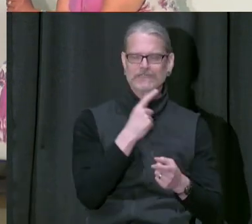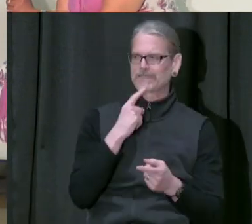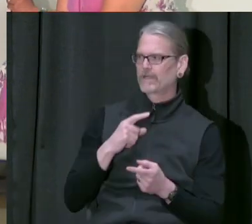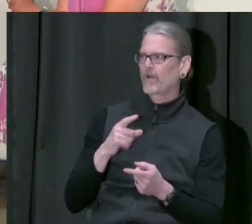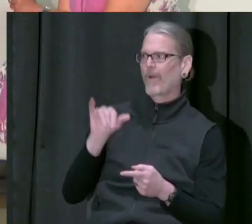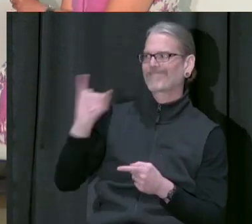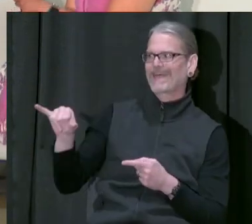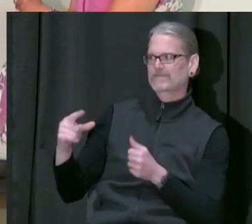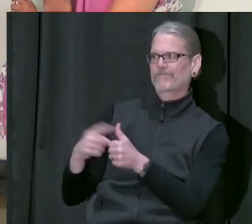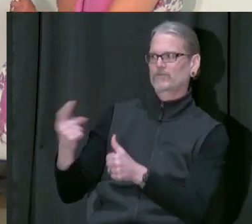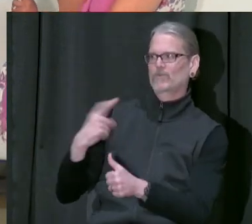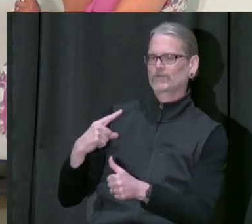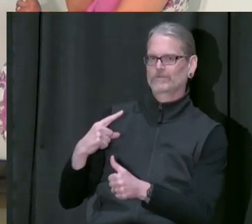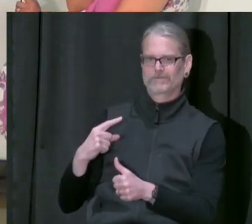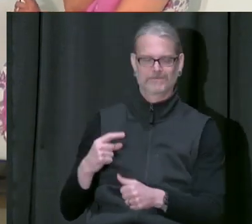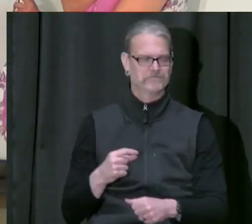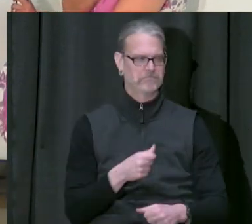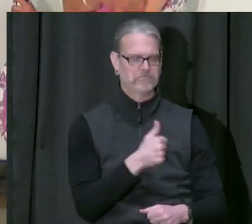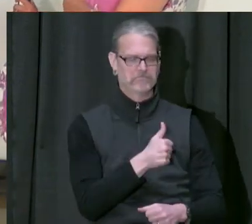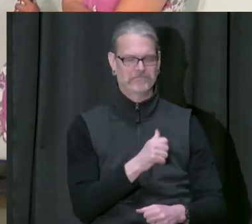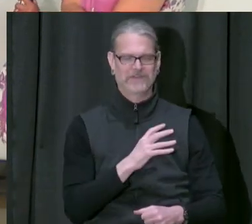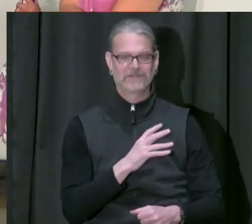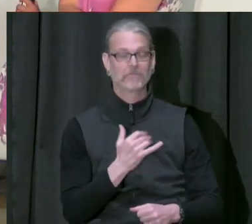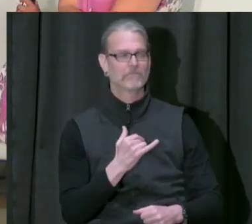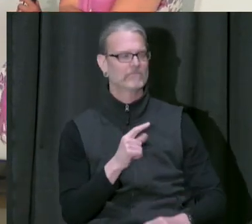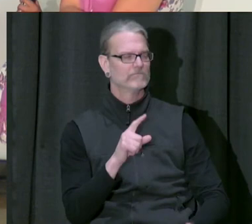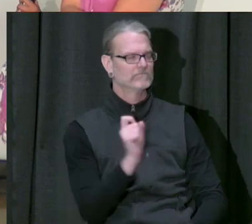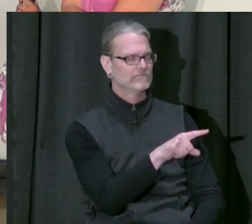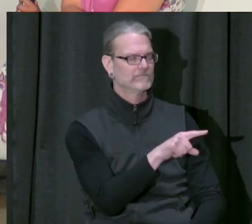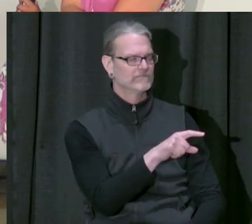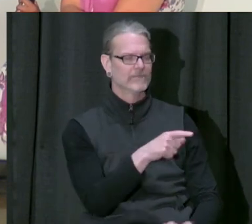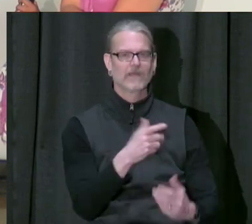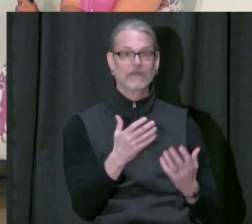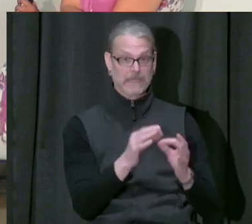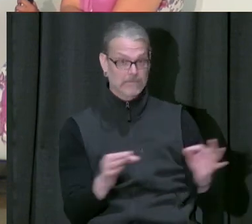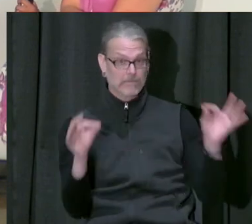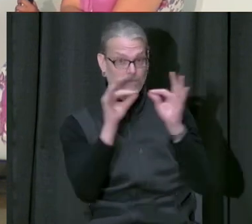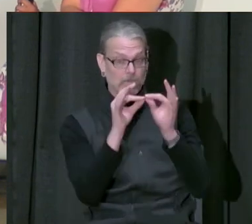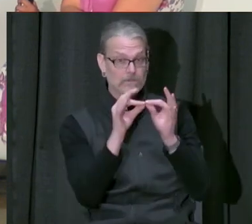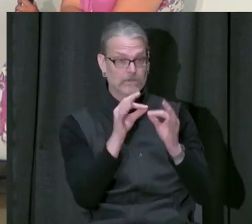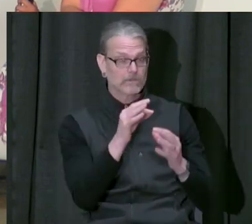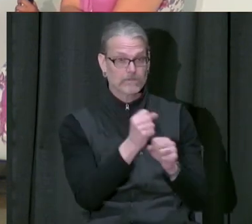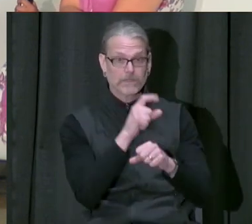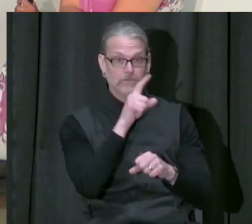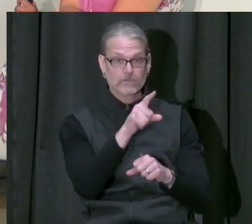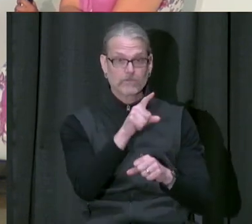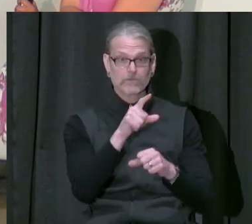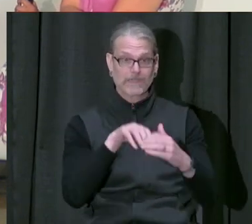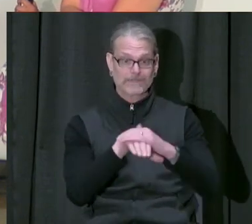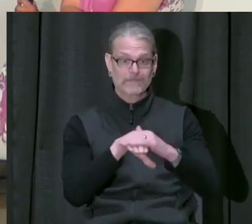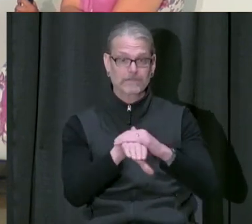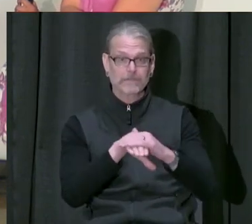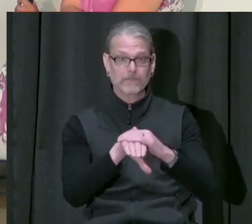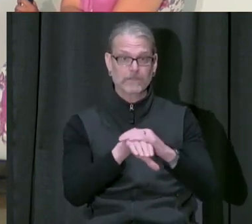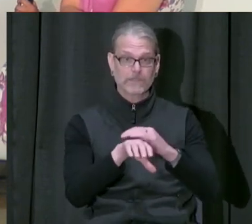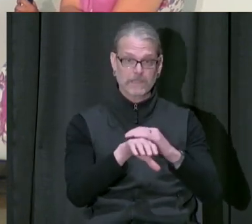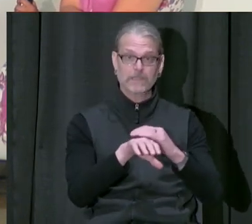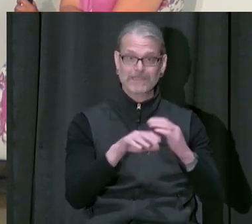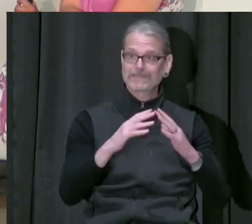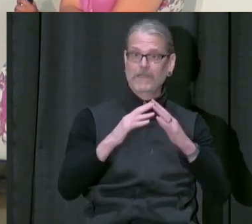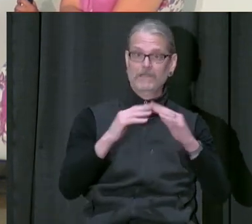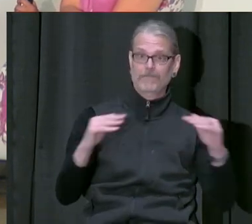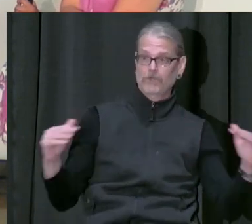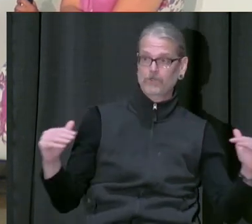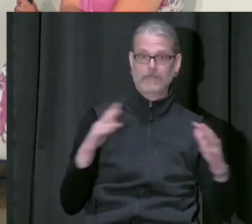I said, okay, so the first question is, how important is it to ensure that accessibility team is diverse